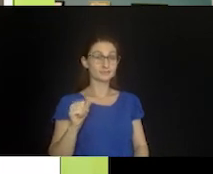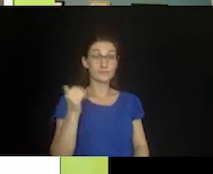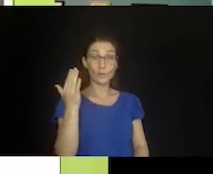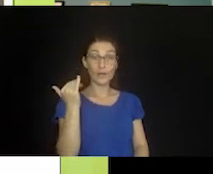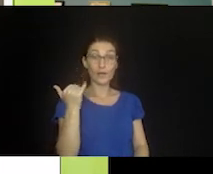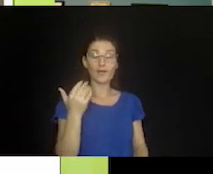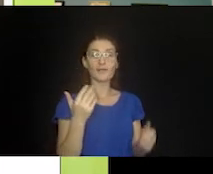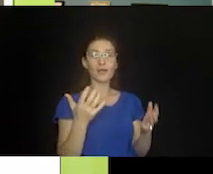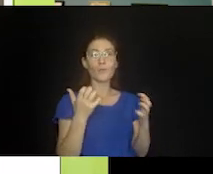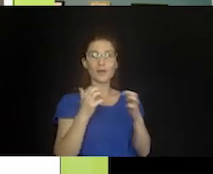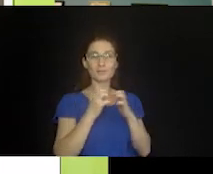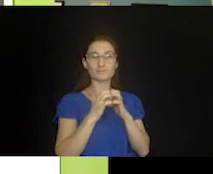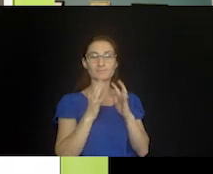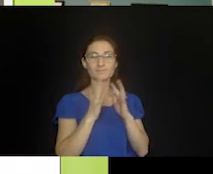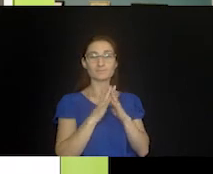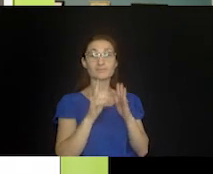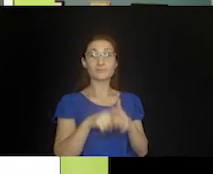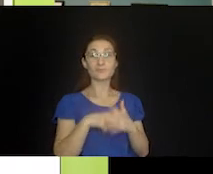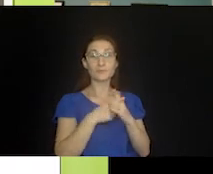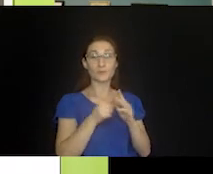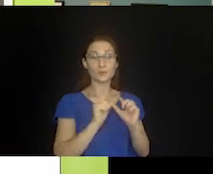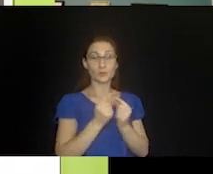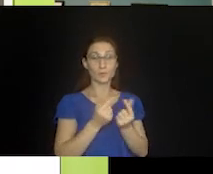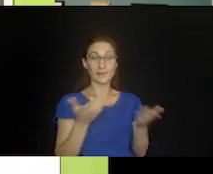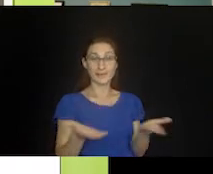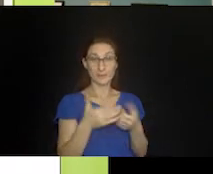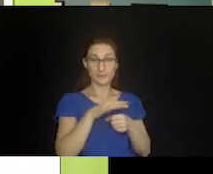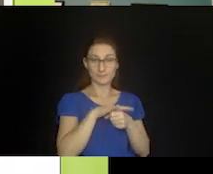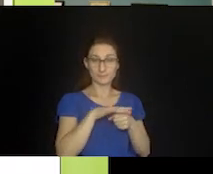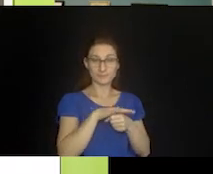and because I do want to start